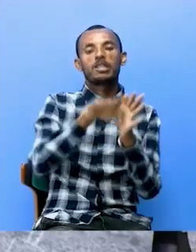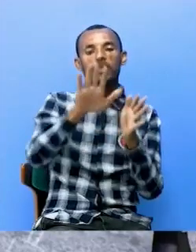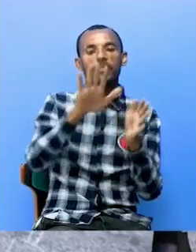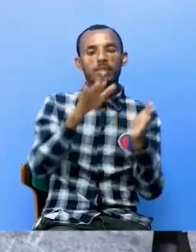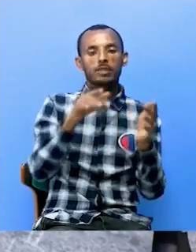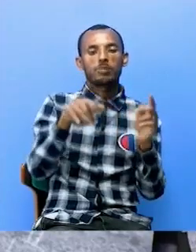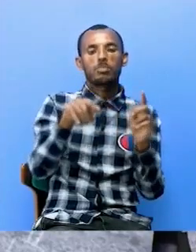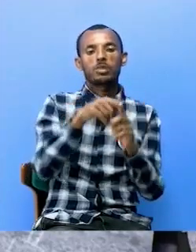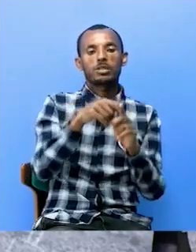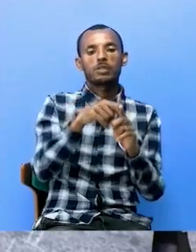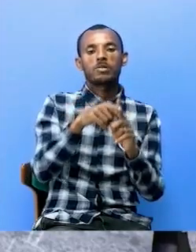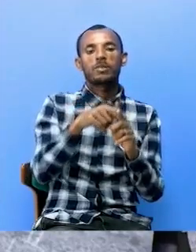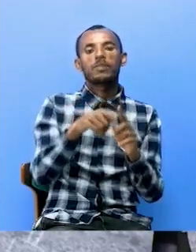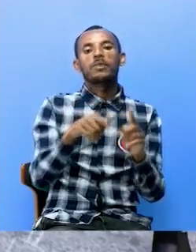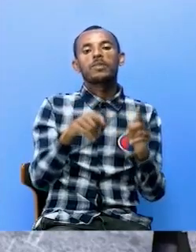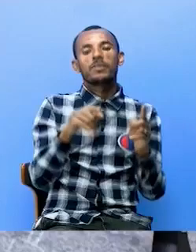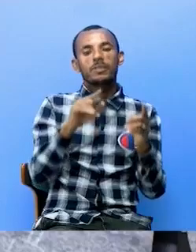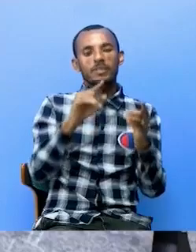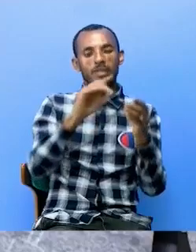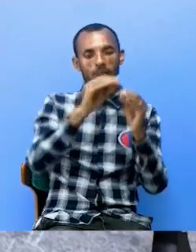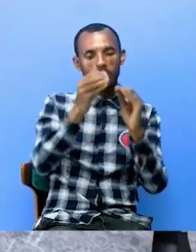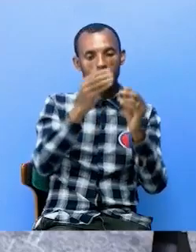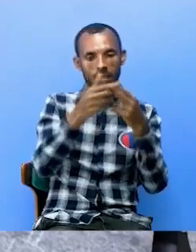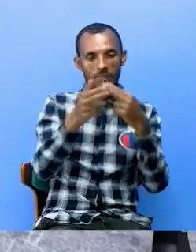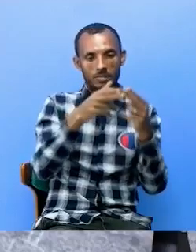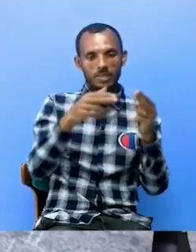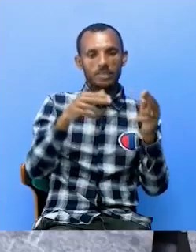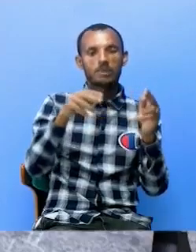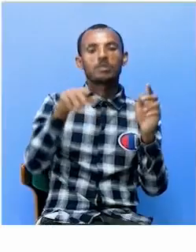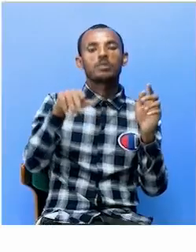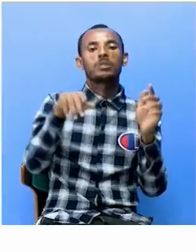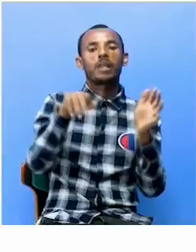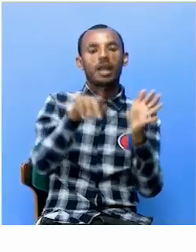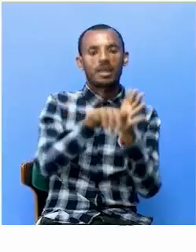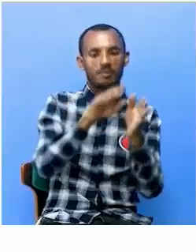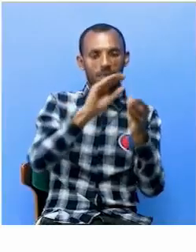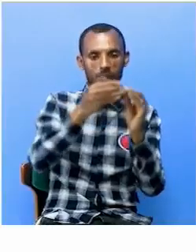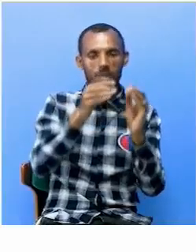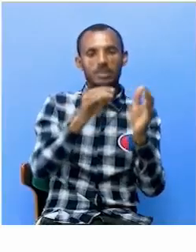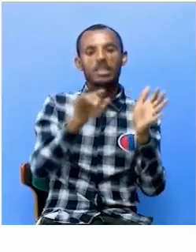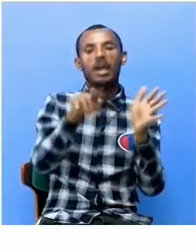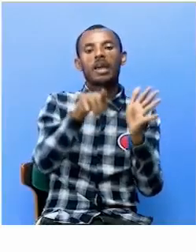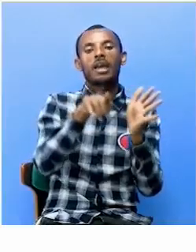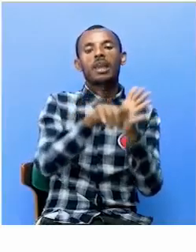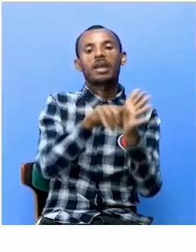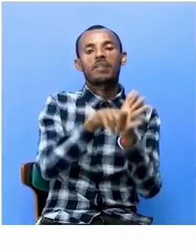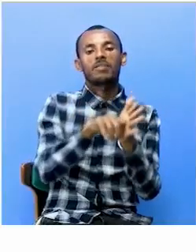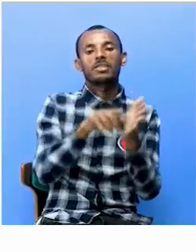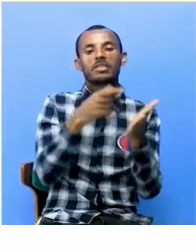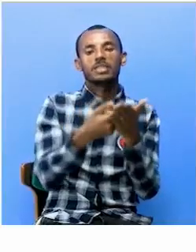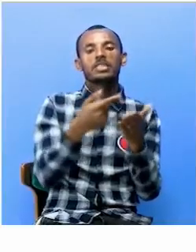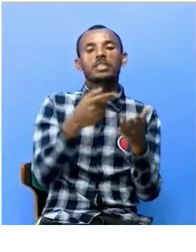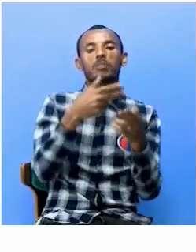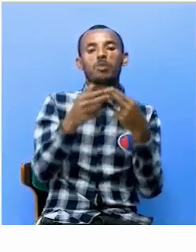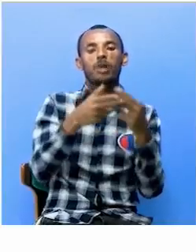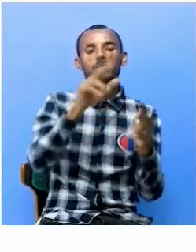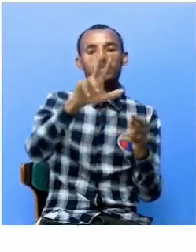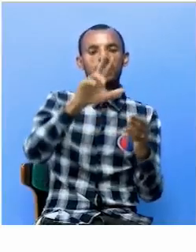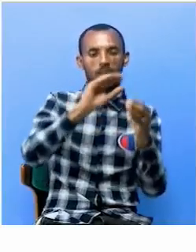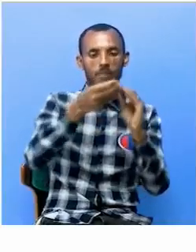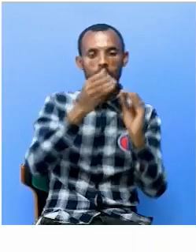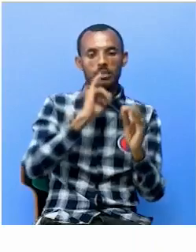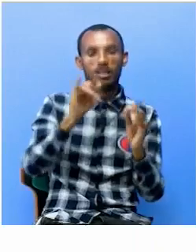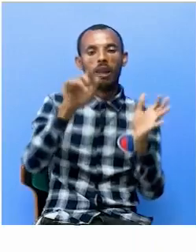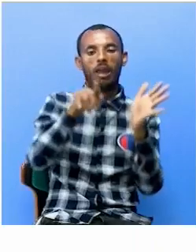positive number times negative number becomes negative. So the product of these three identical factors gives